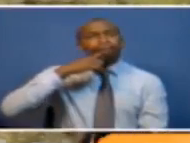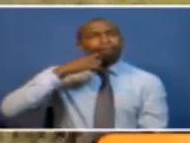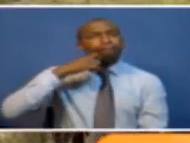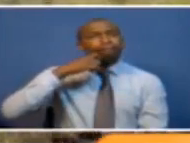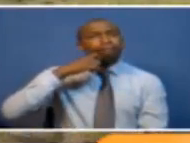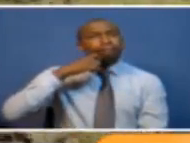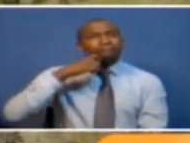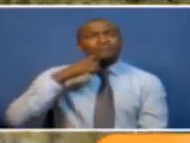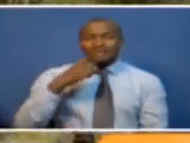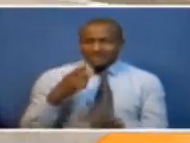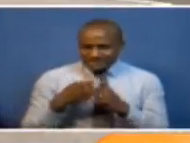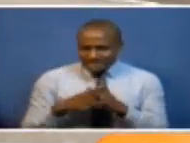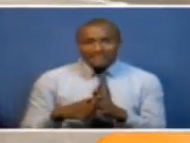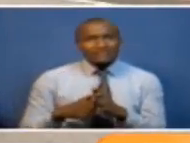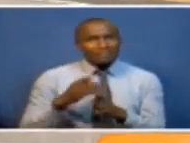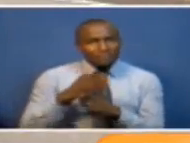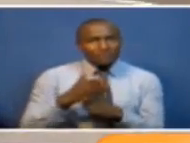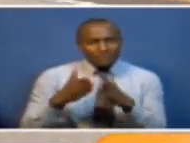from scratch.